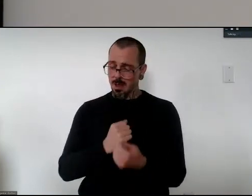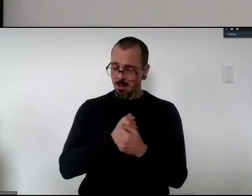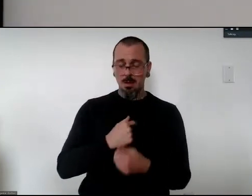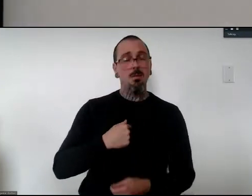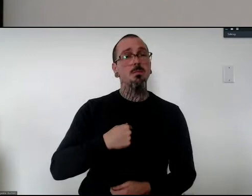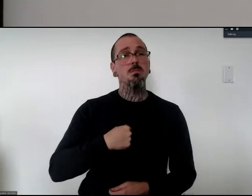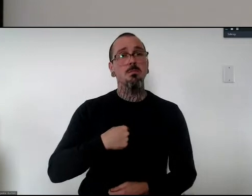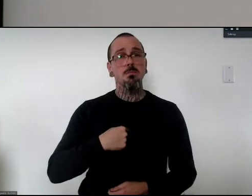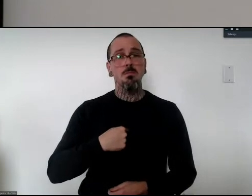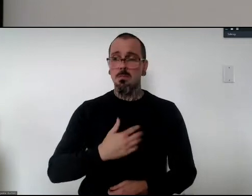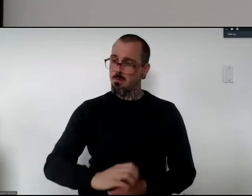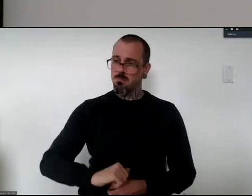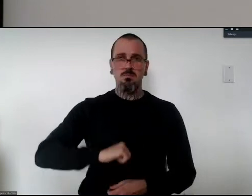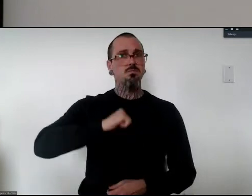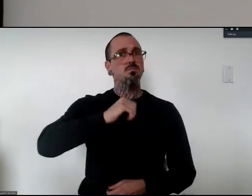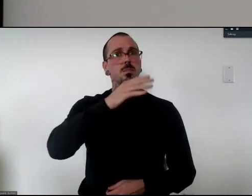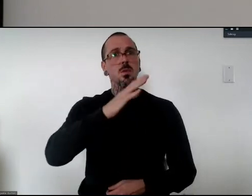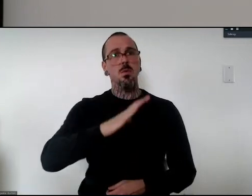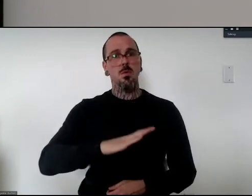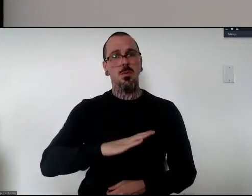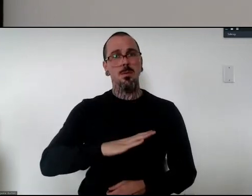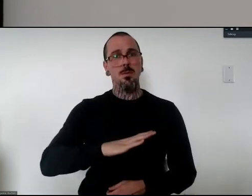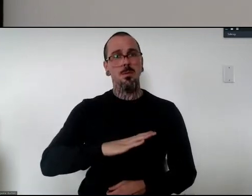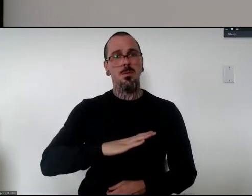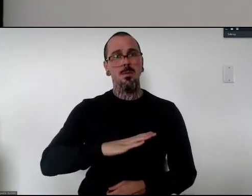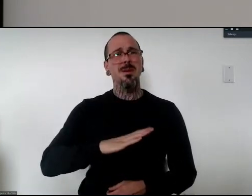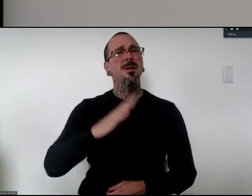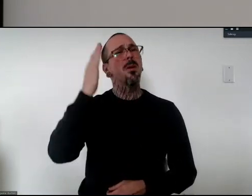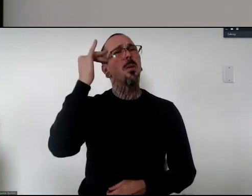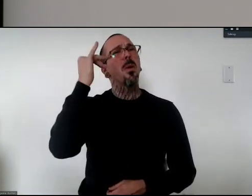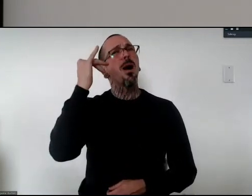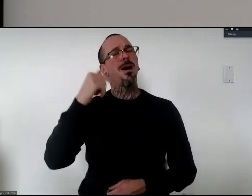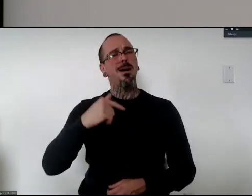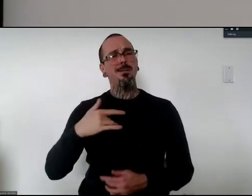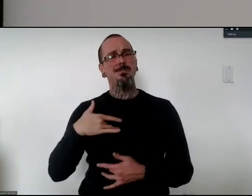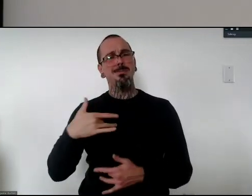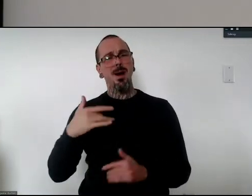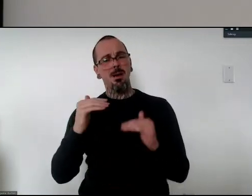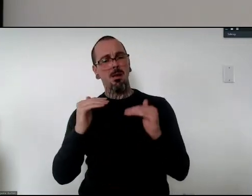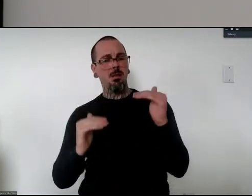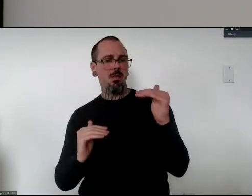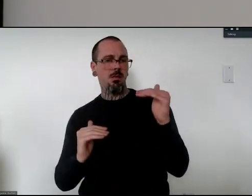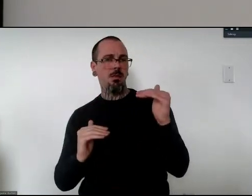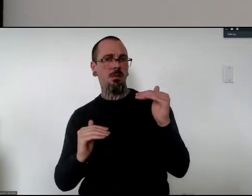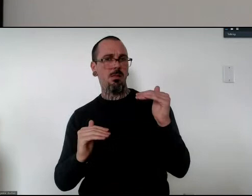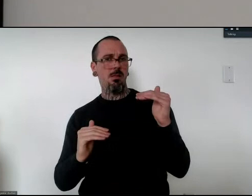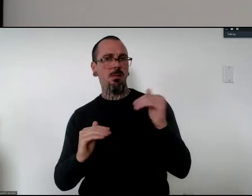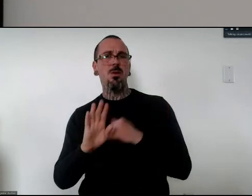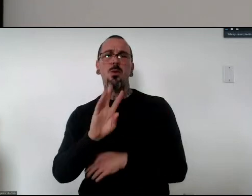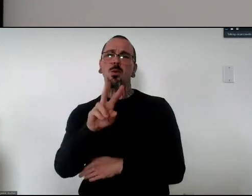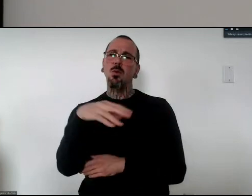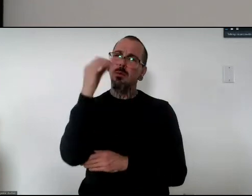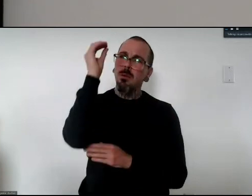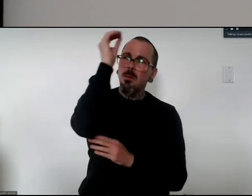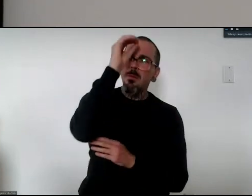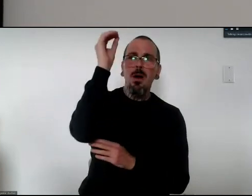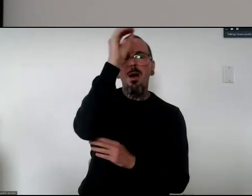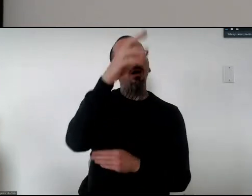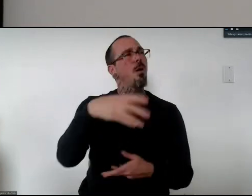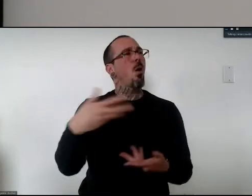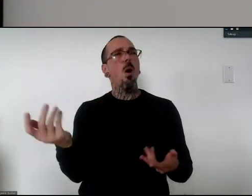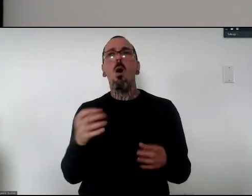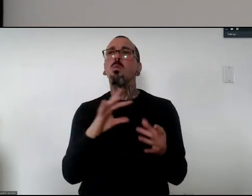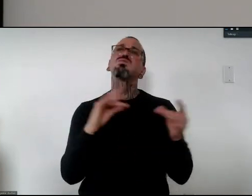mean I have to receive less? Why can't you freely voice your opinions, while mine I always have